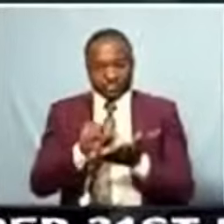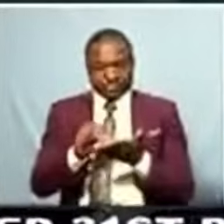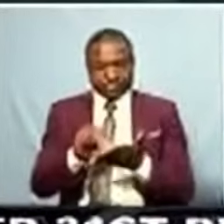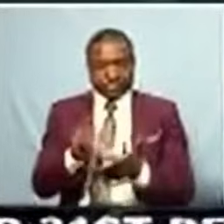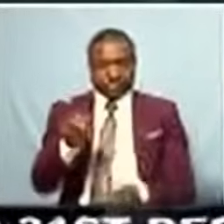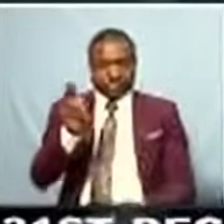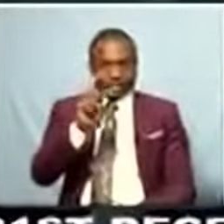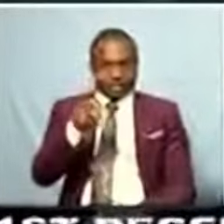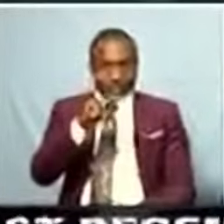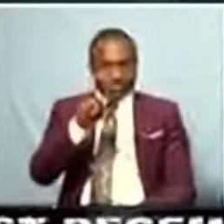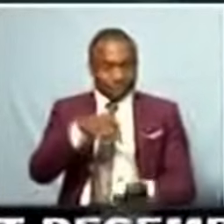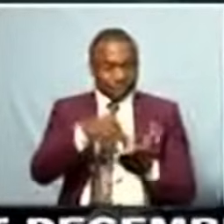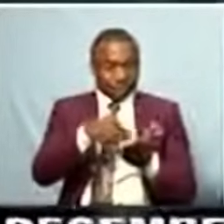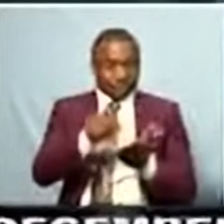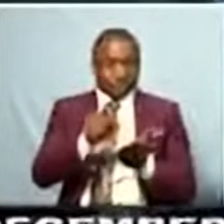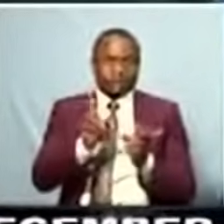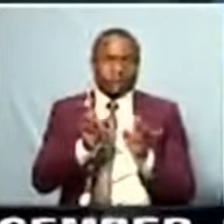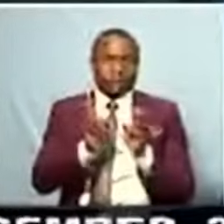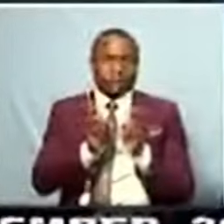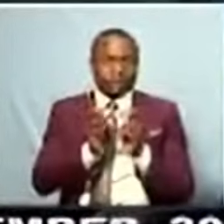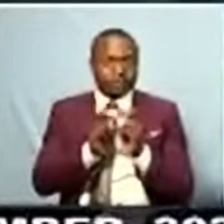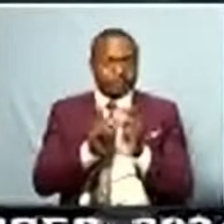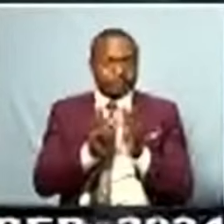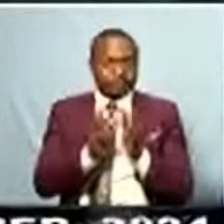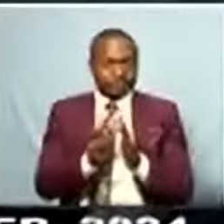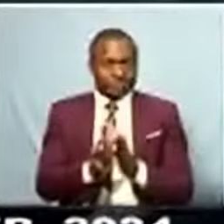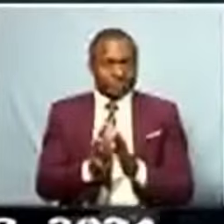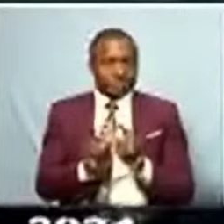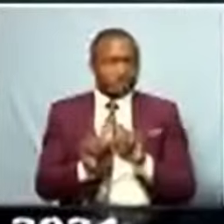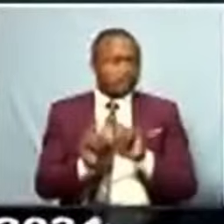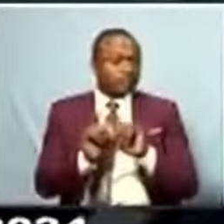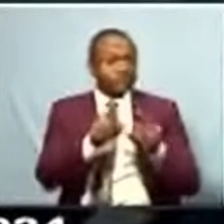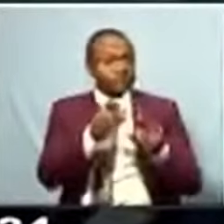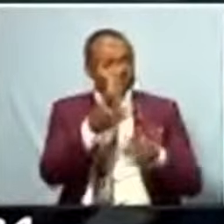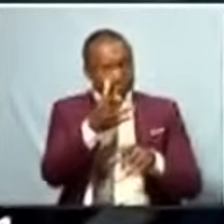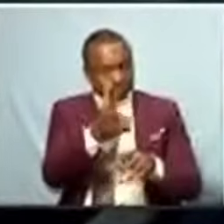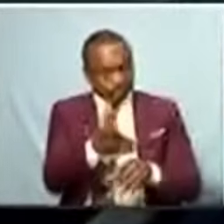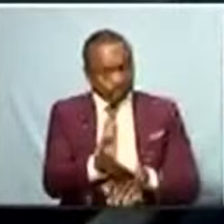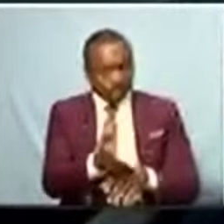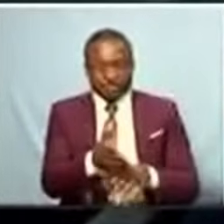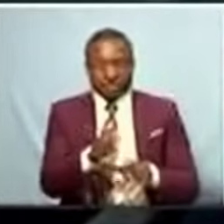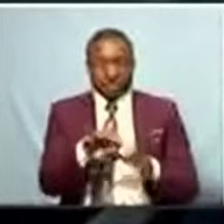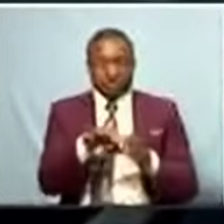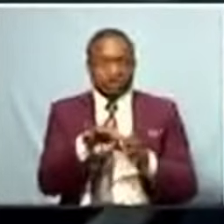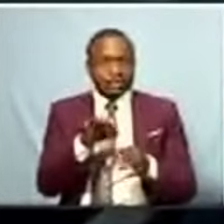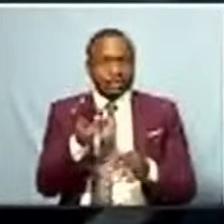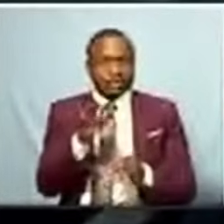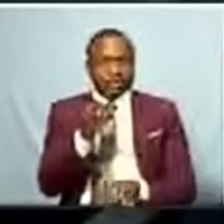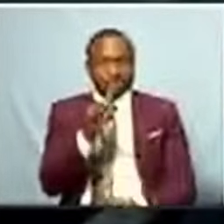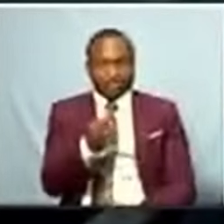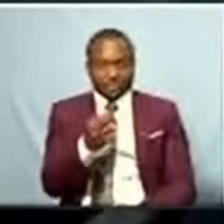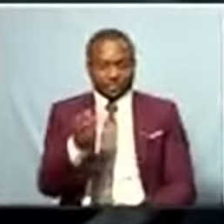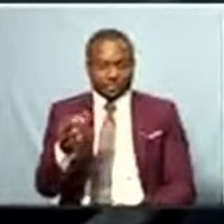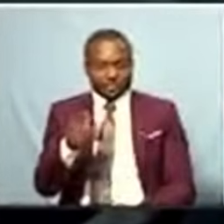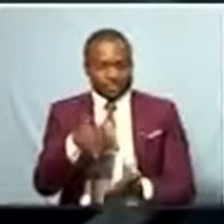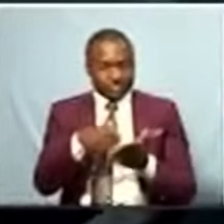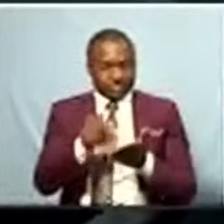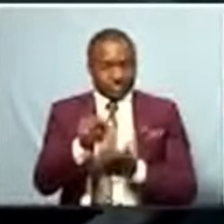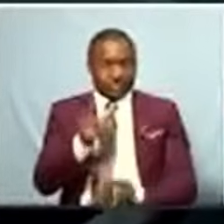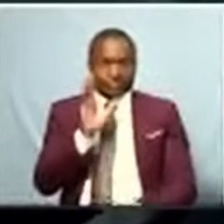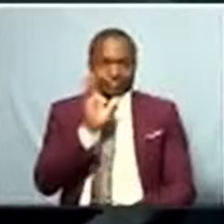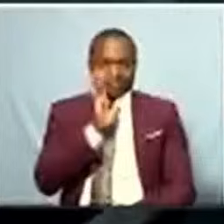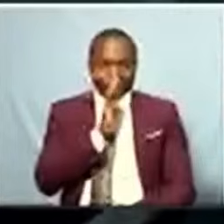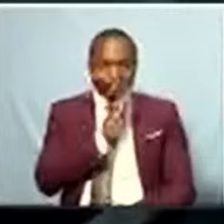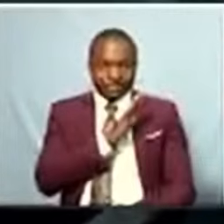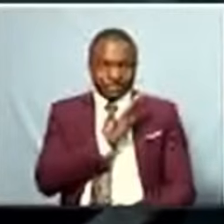paid to the contractor, and then they go on the ground, they find the facilities that have been paid for